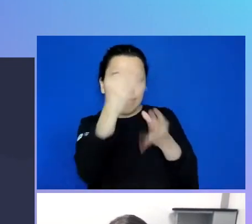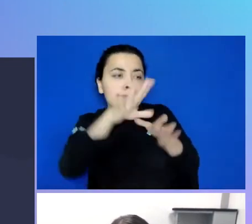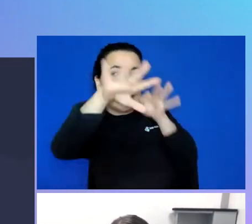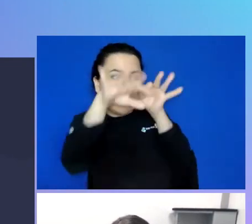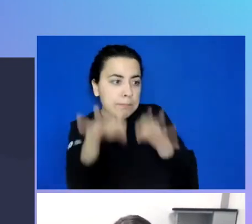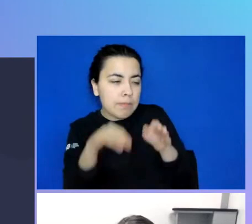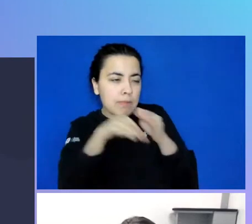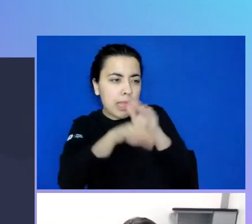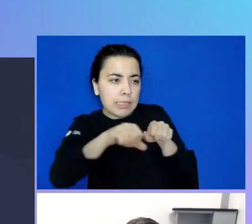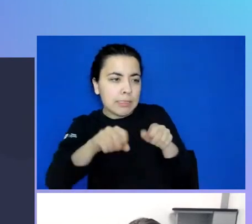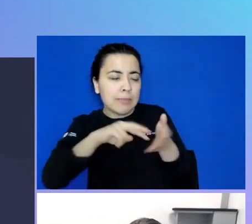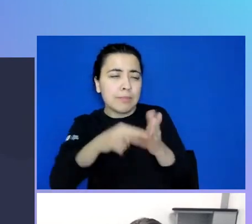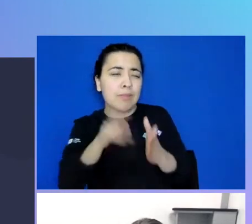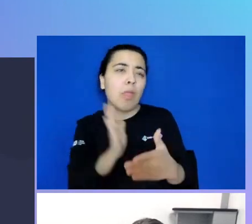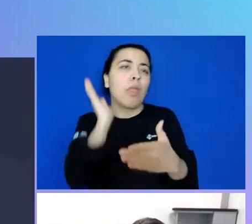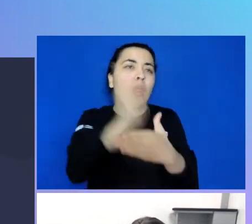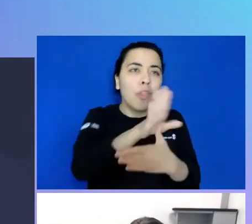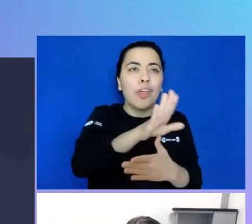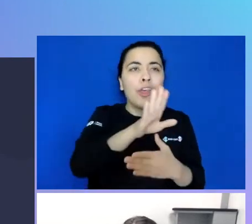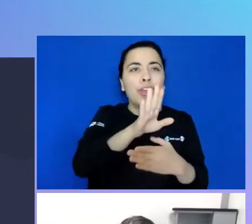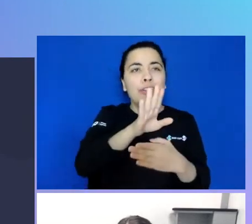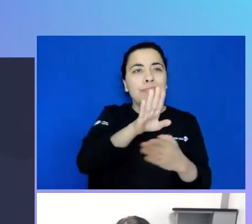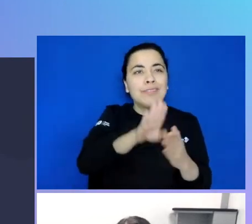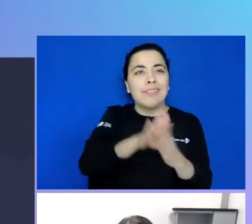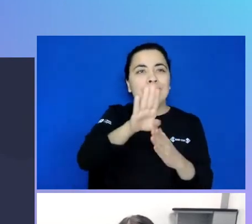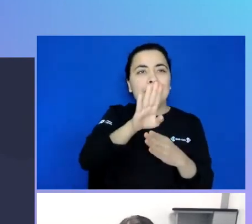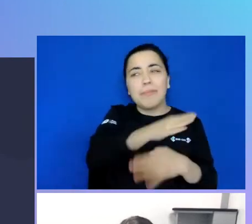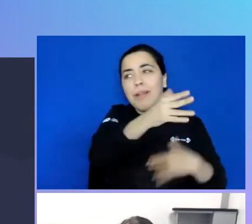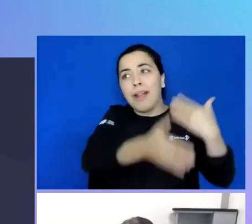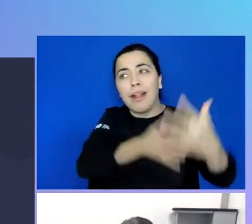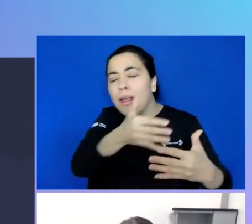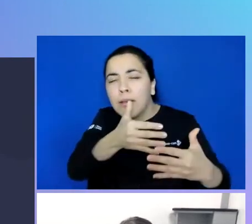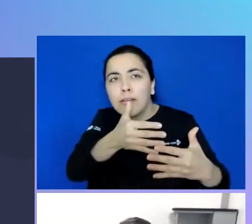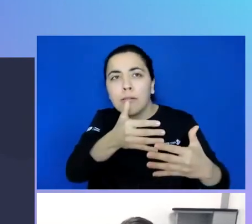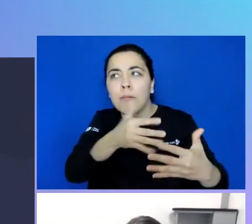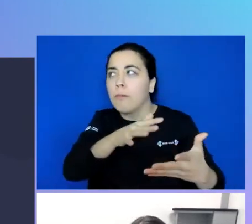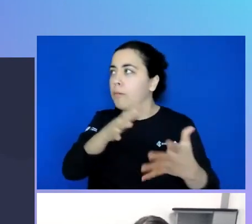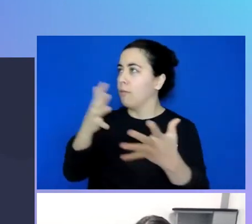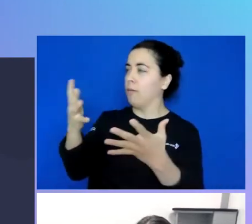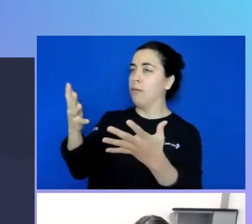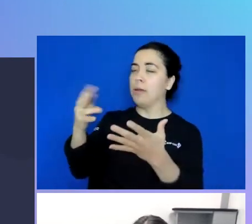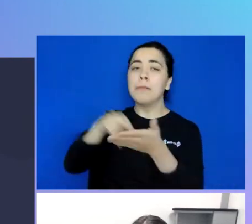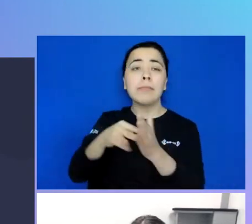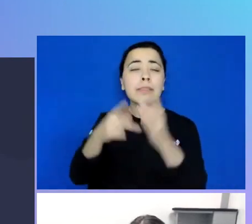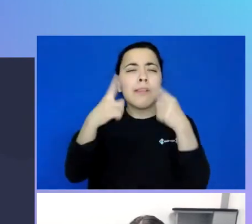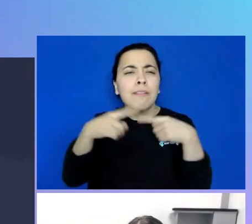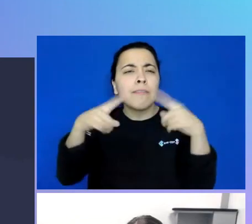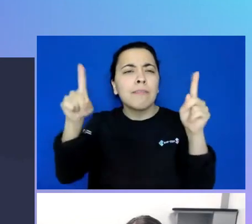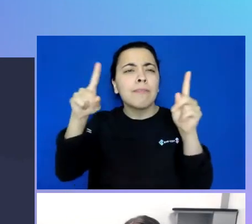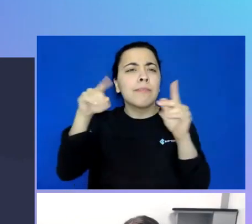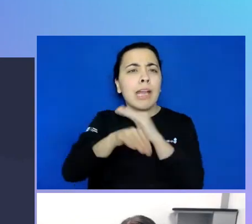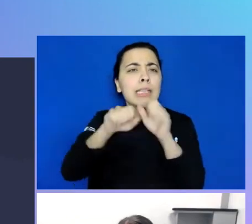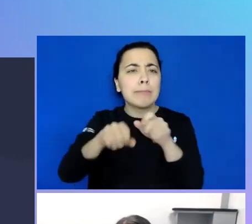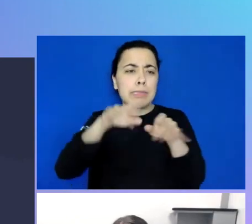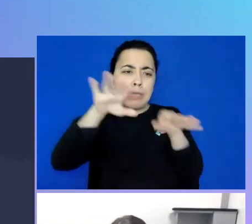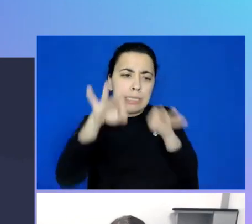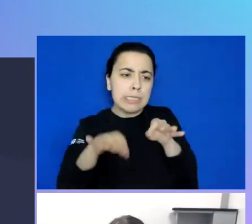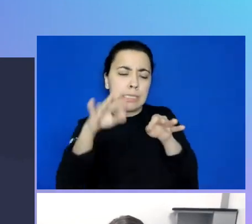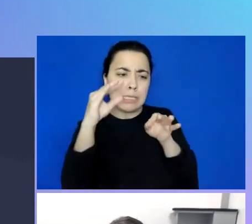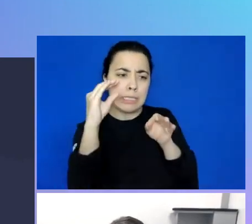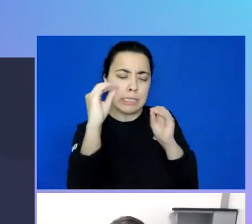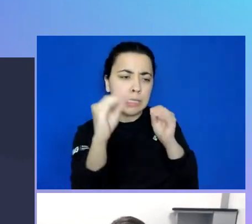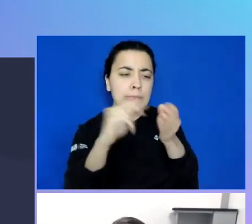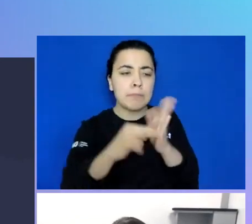disrupt business or development as usual. Therefore, to be an effective accessibility champion, you have to be a